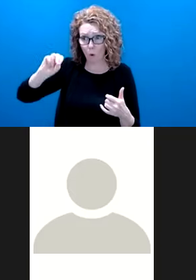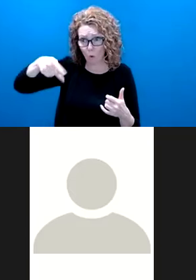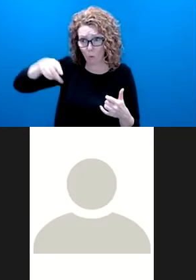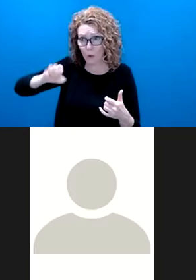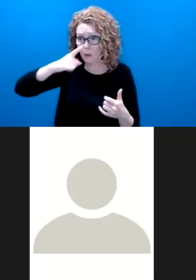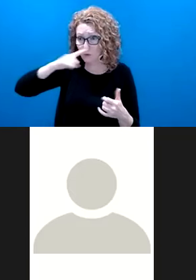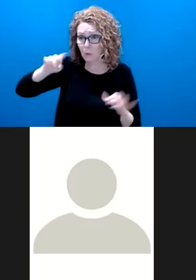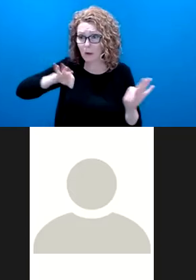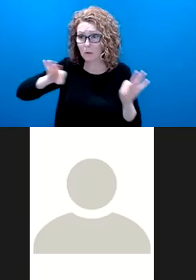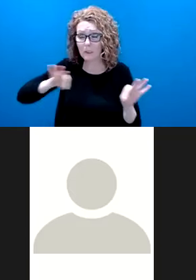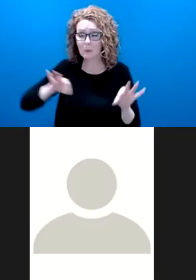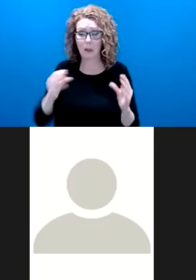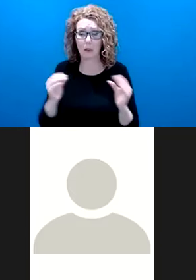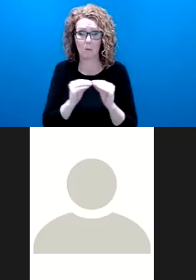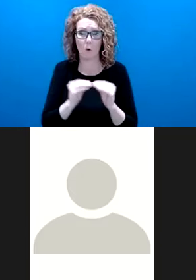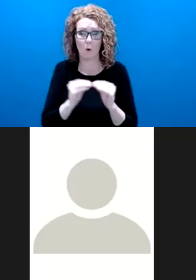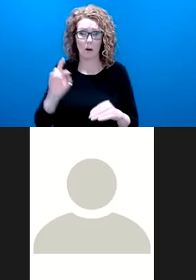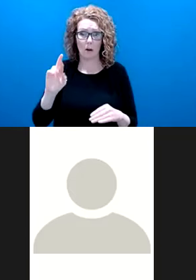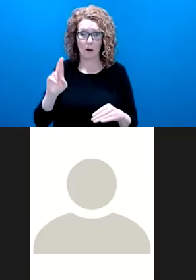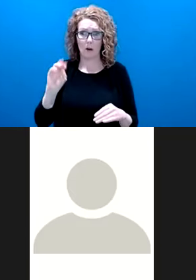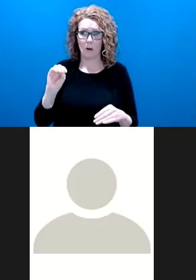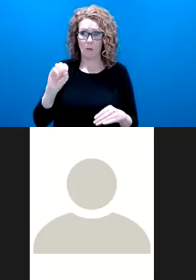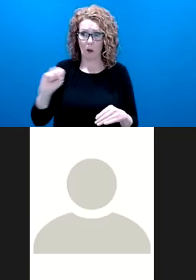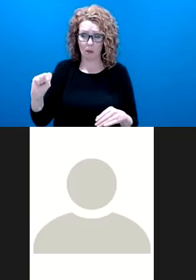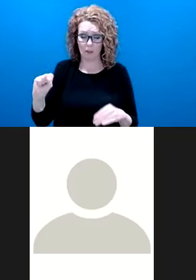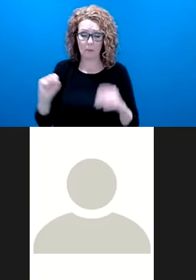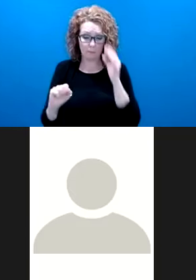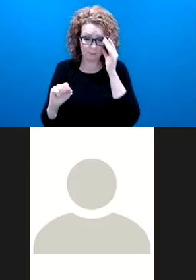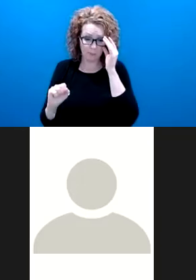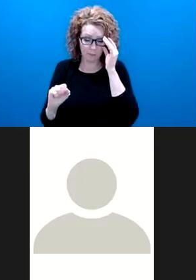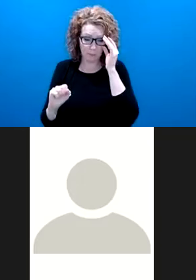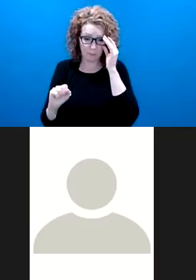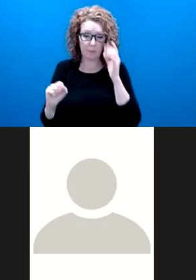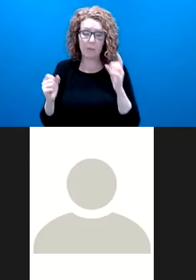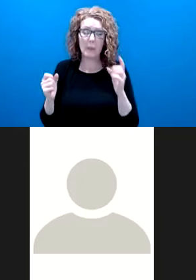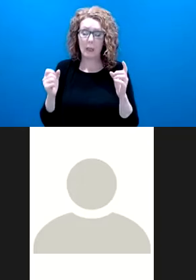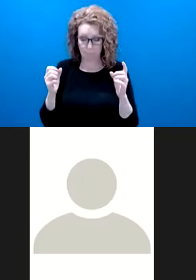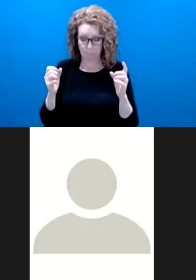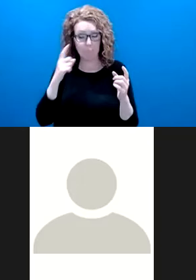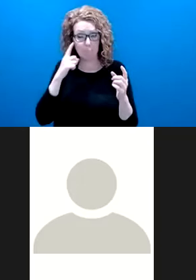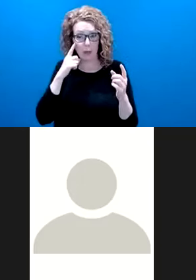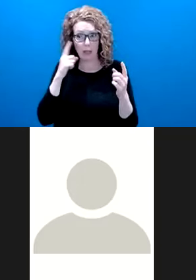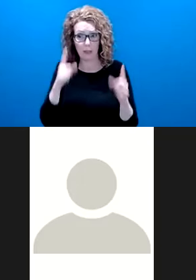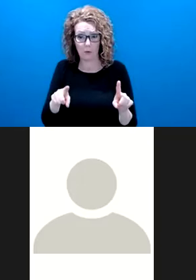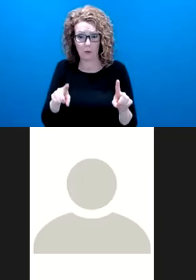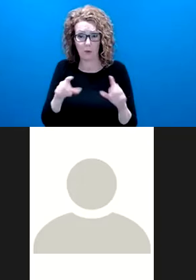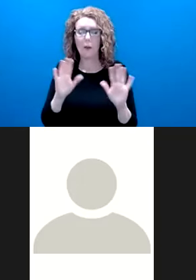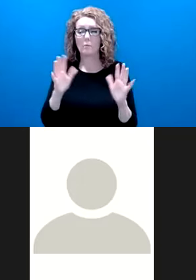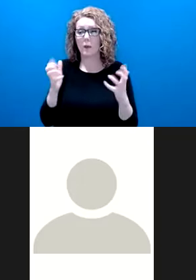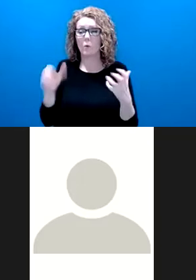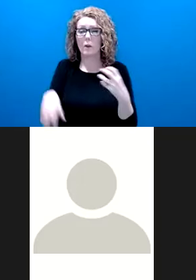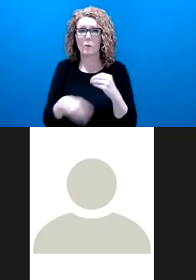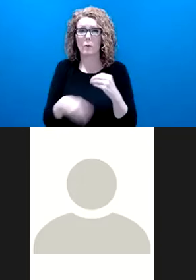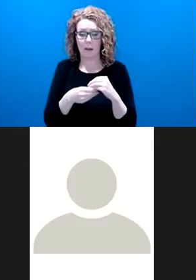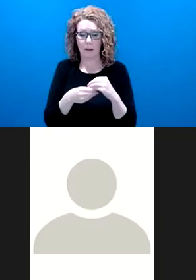Hi, Ashley. Yeah, I think what you said makes sense. All I would add is that